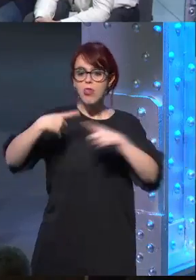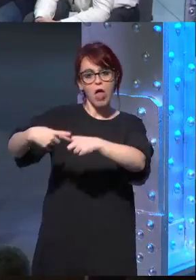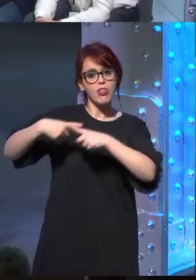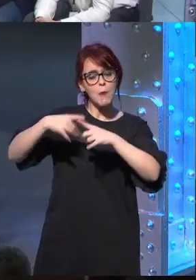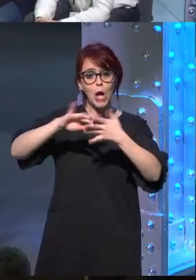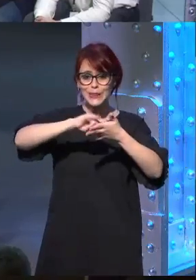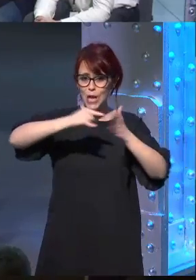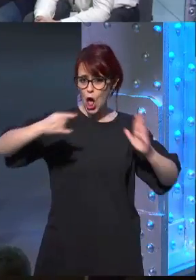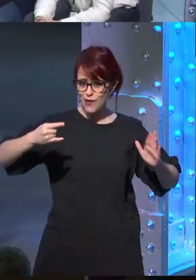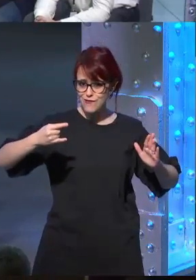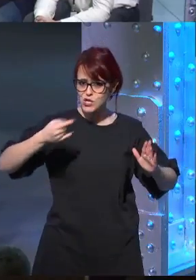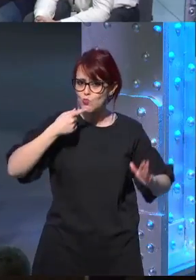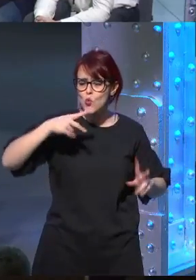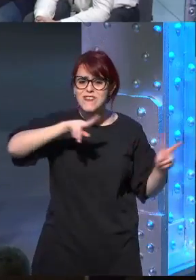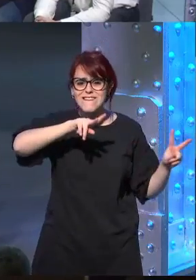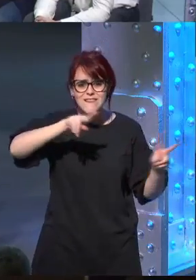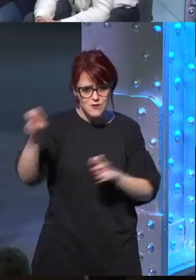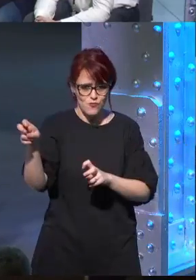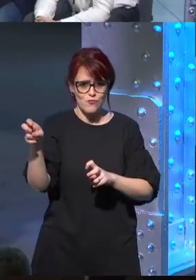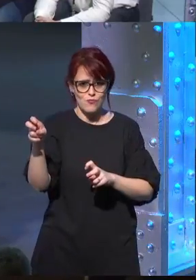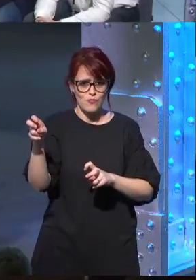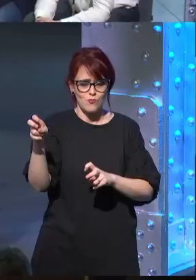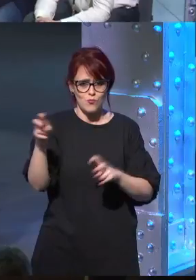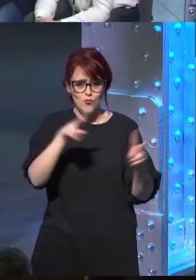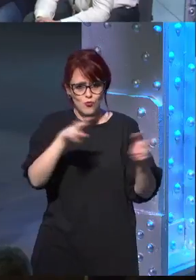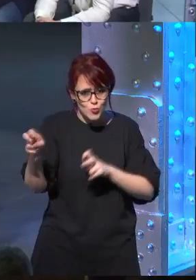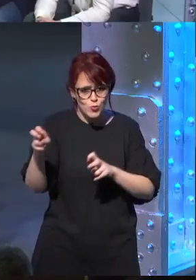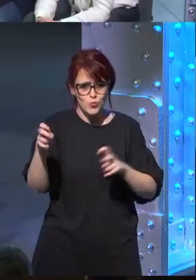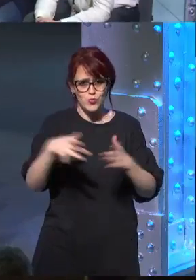must all be responsible. I mean, this is a technology that is very new.